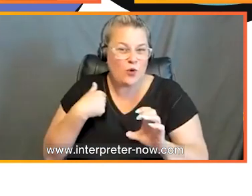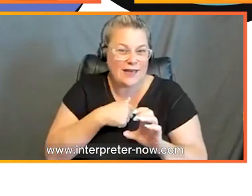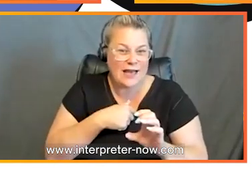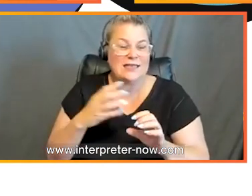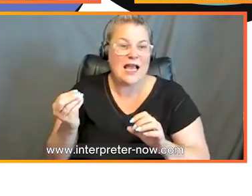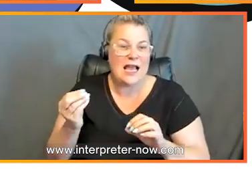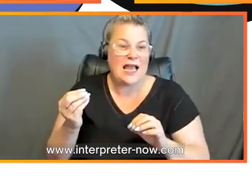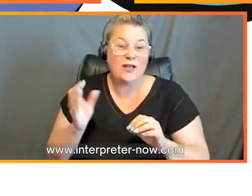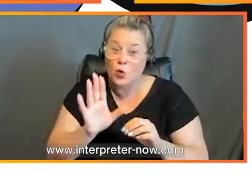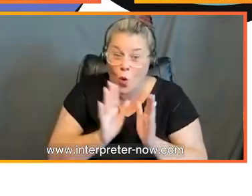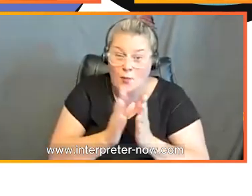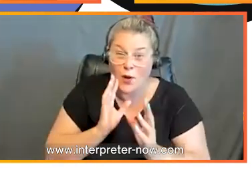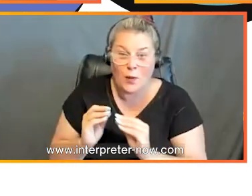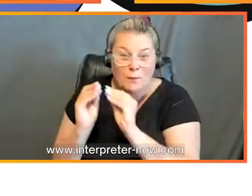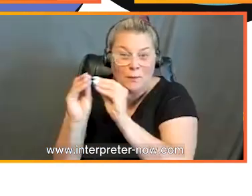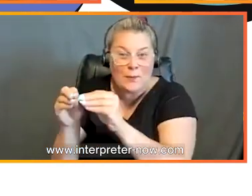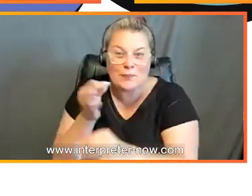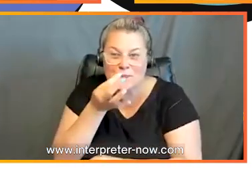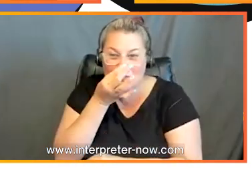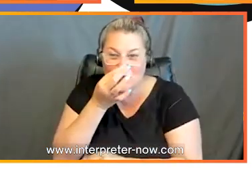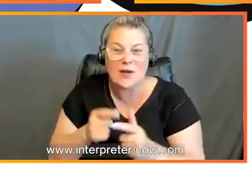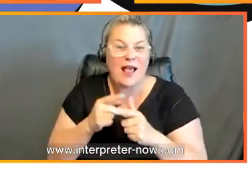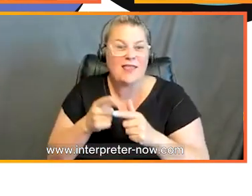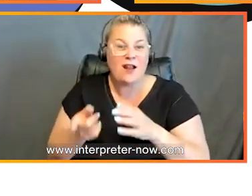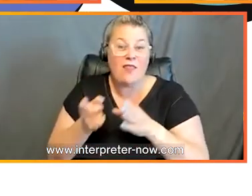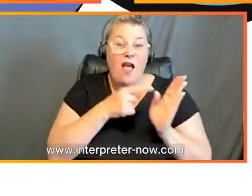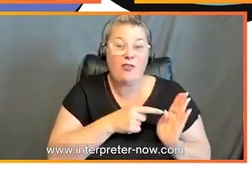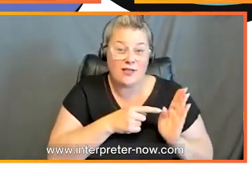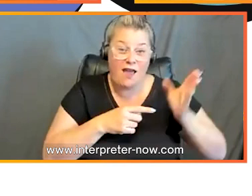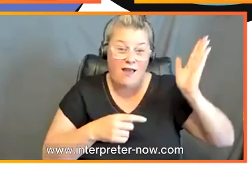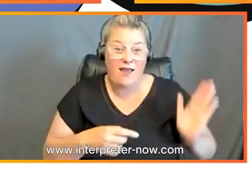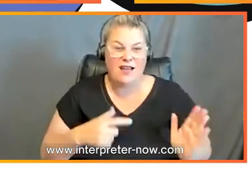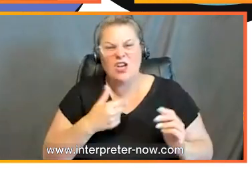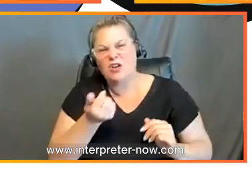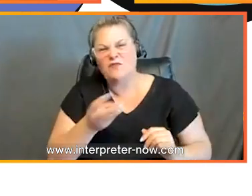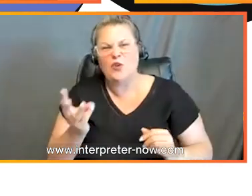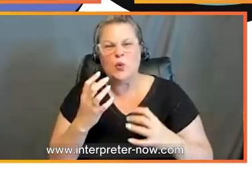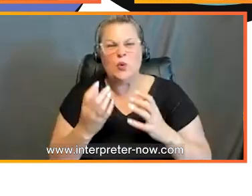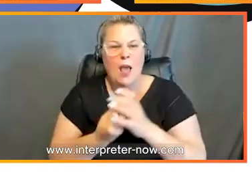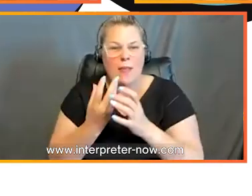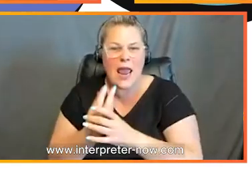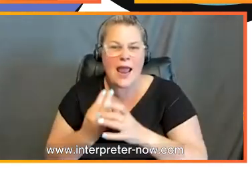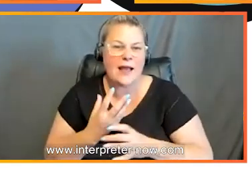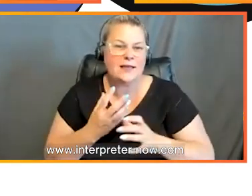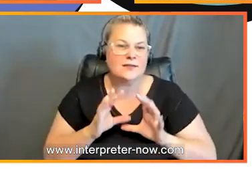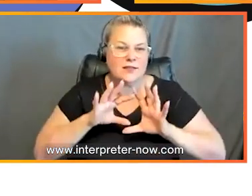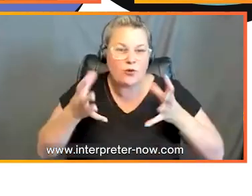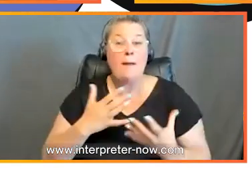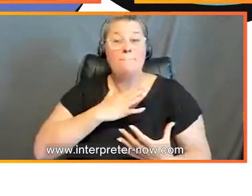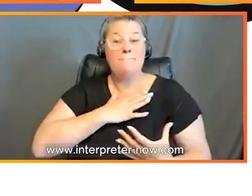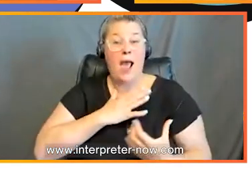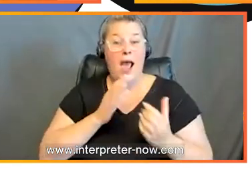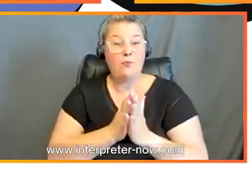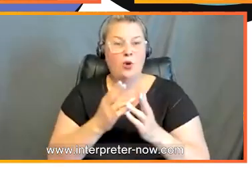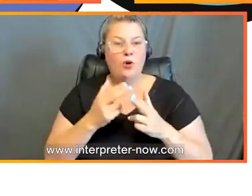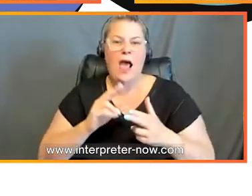us. And your book will go there shortly. And then on the other side is a few plants that are surrounding my book,